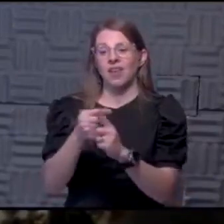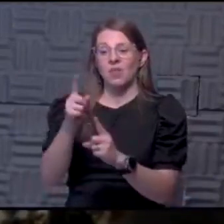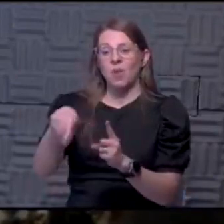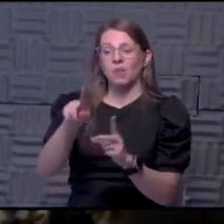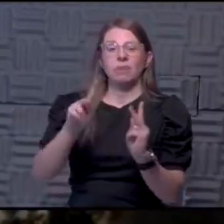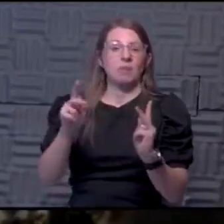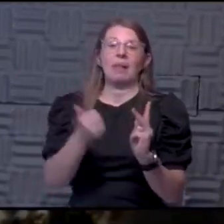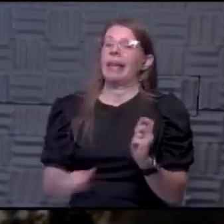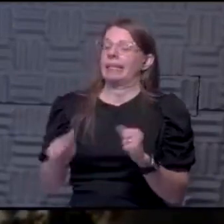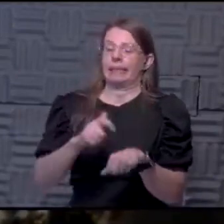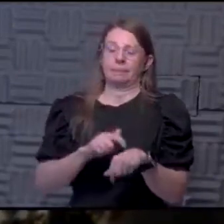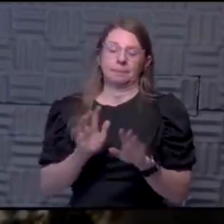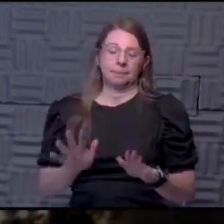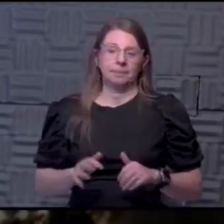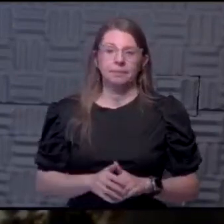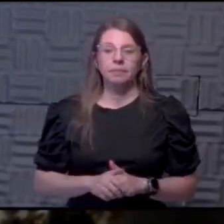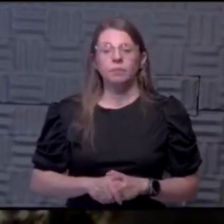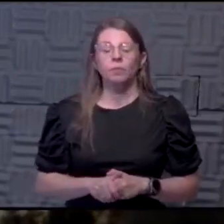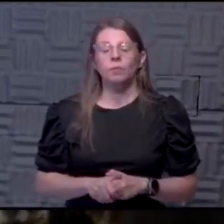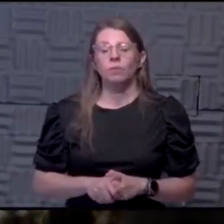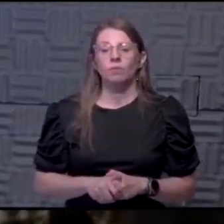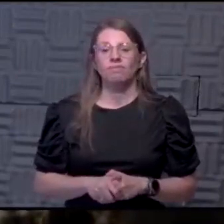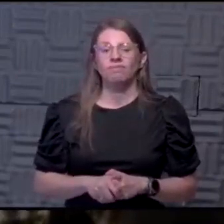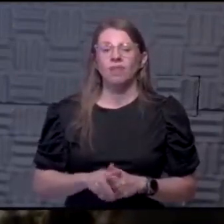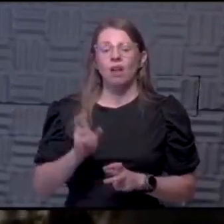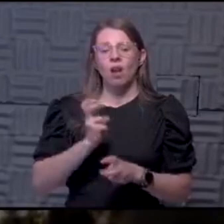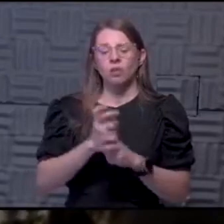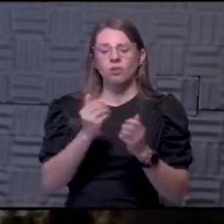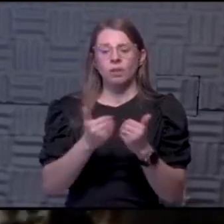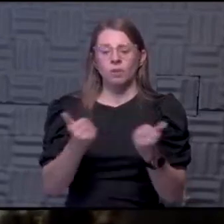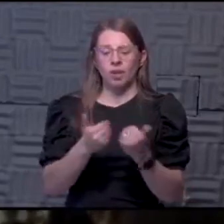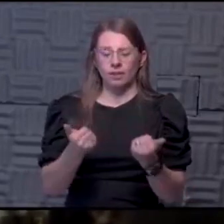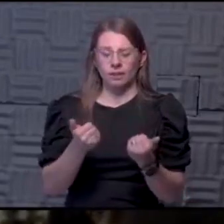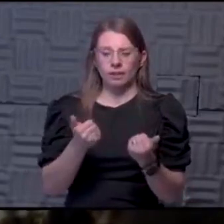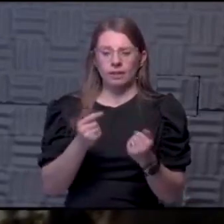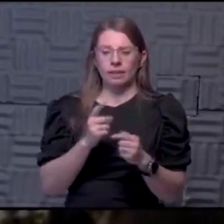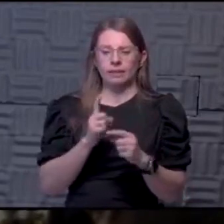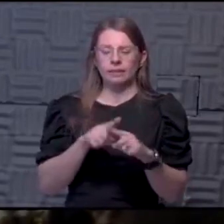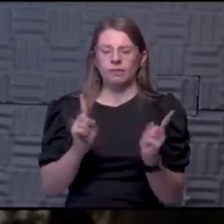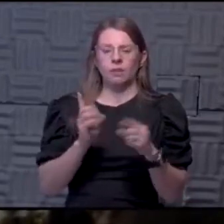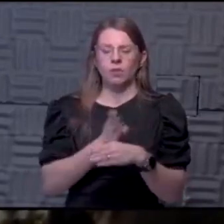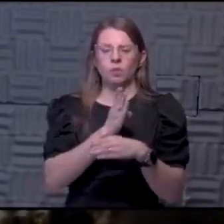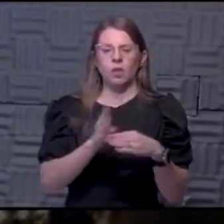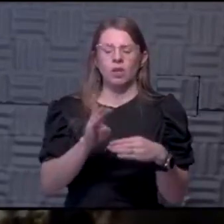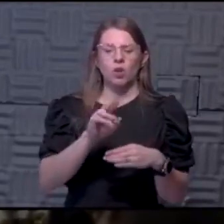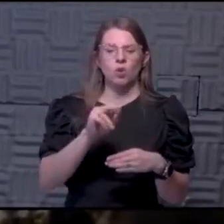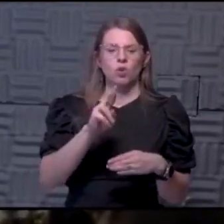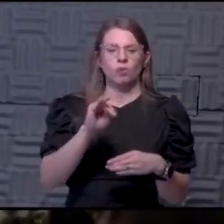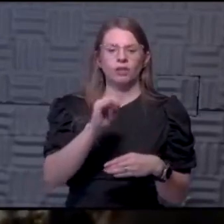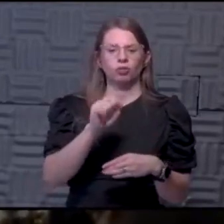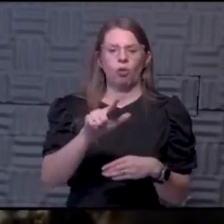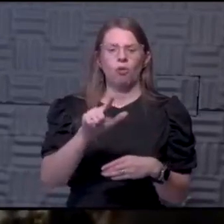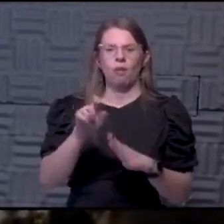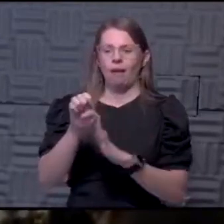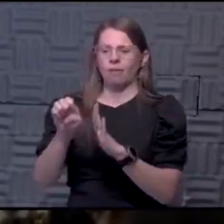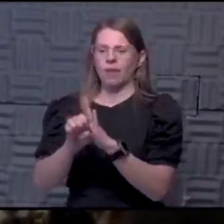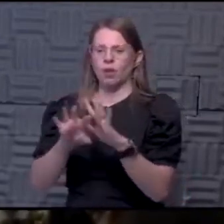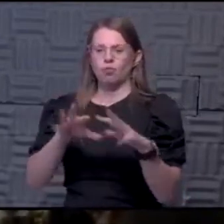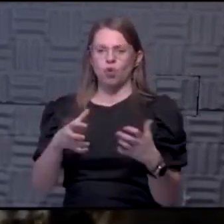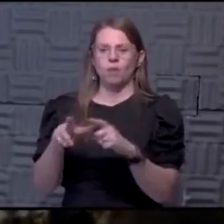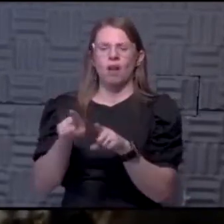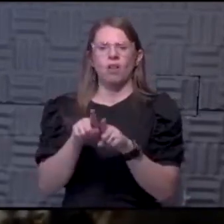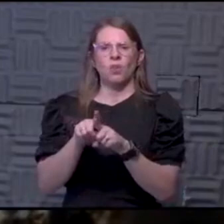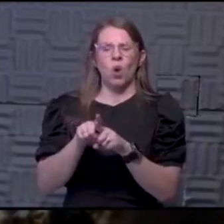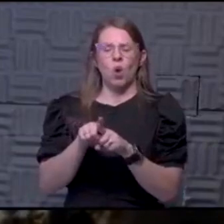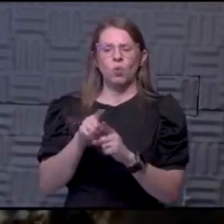any time. We do see it, and it's hard to separate out the difference between racial and ethnic groups and